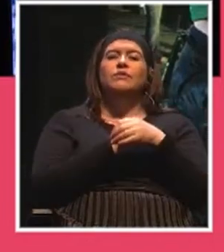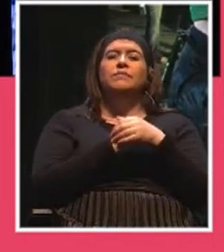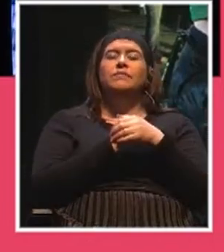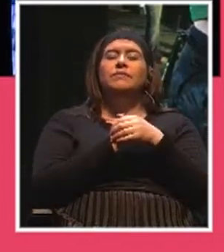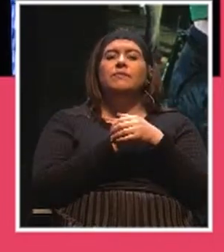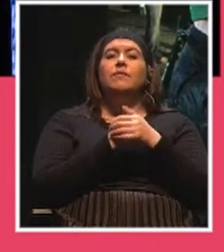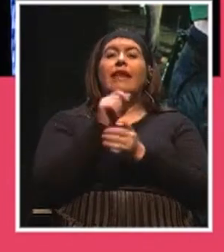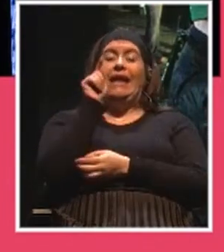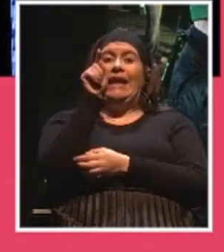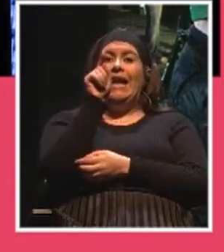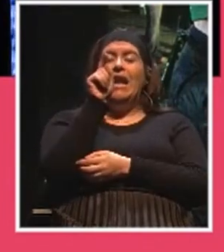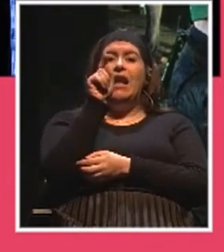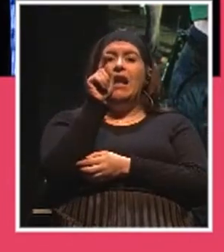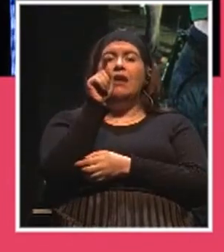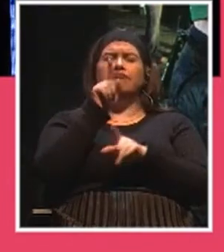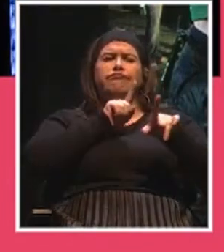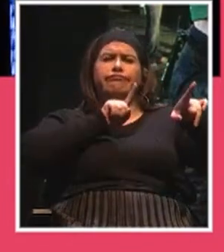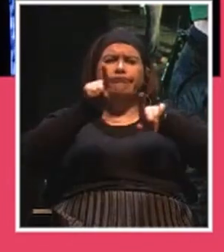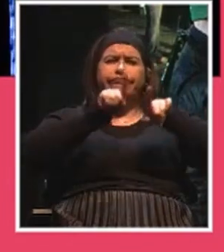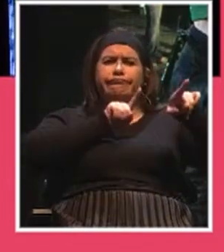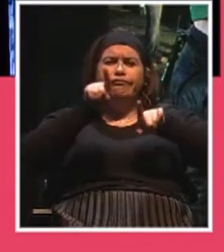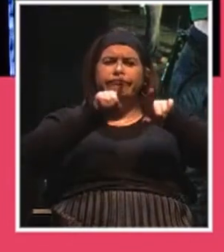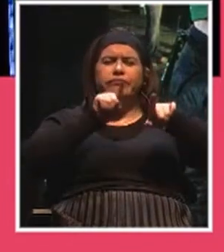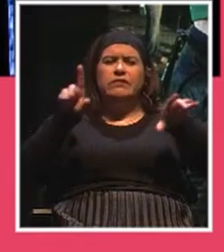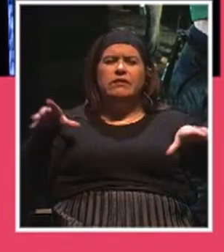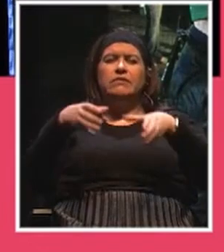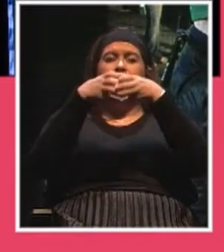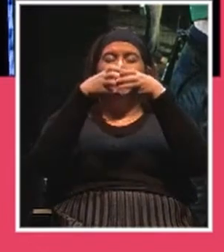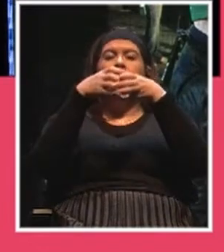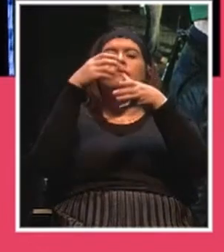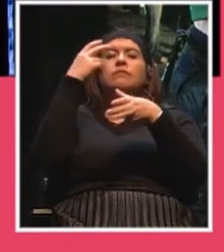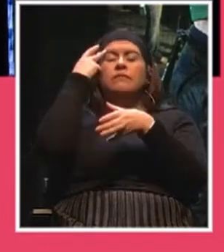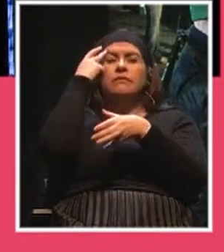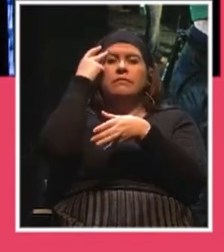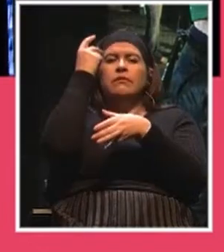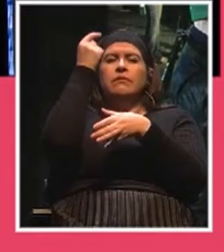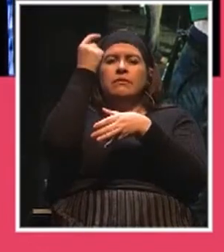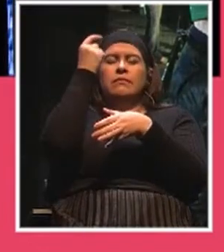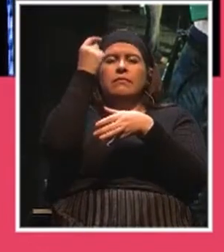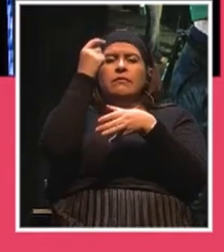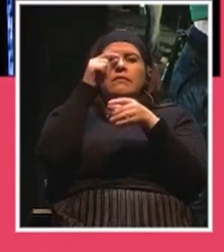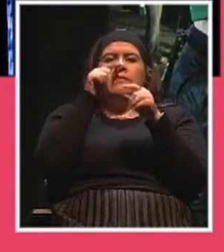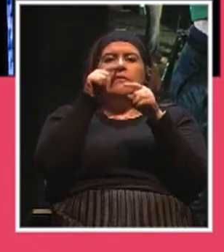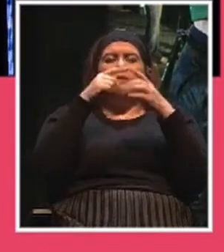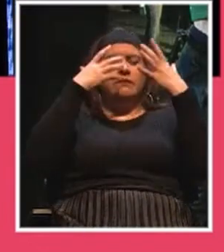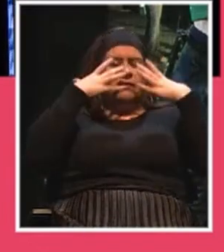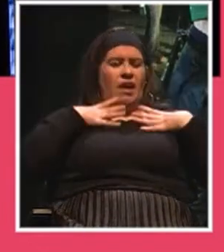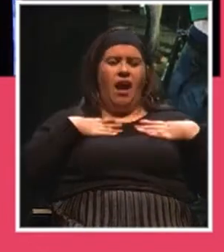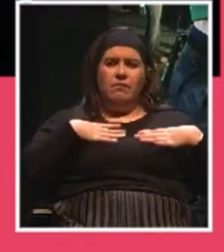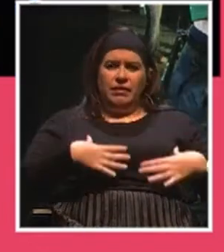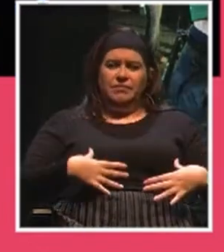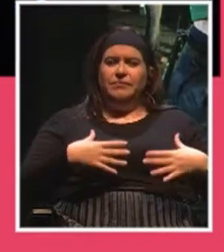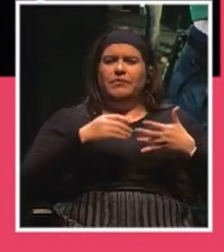the helmets, all the weapons. And he basically, we had the keys to the kingdom. Everything that they made, we had at our